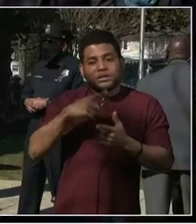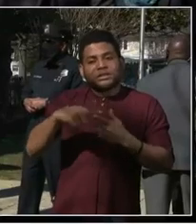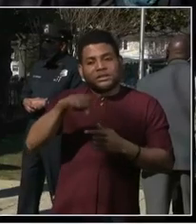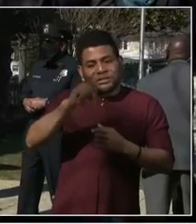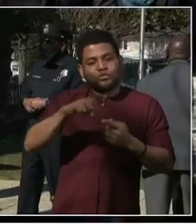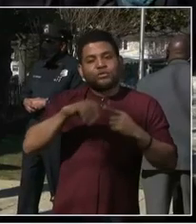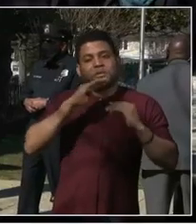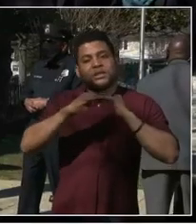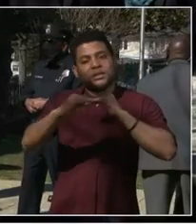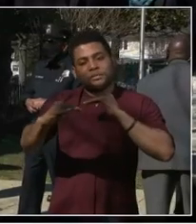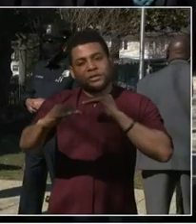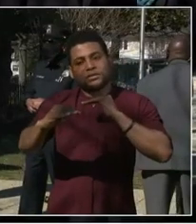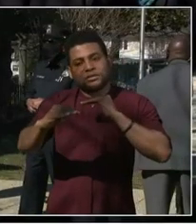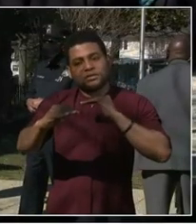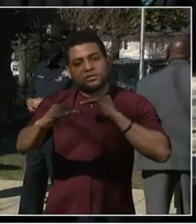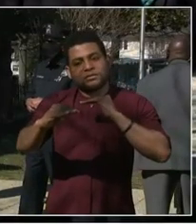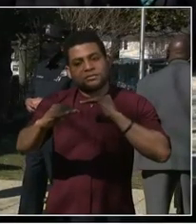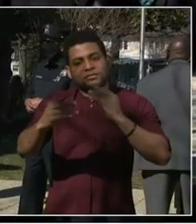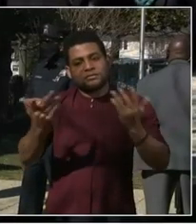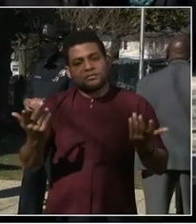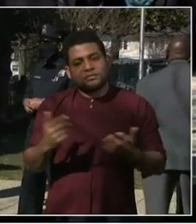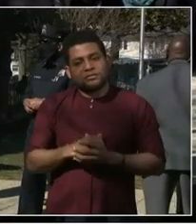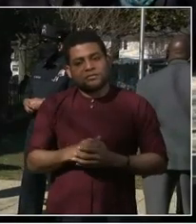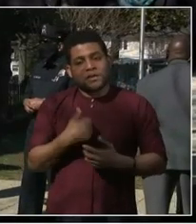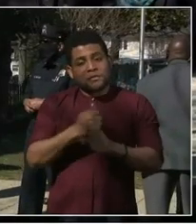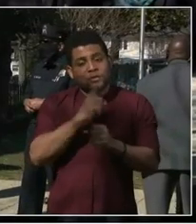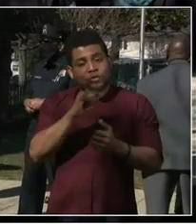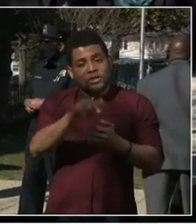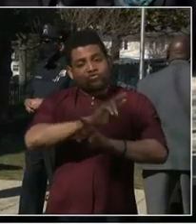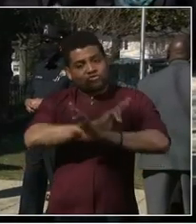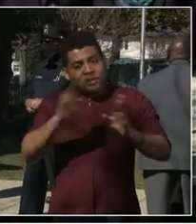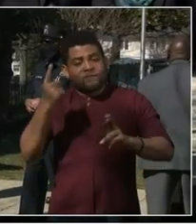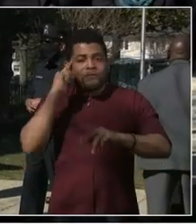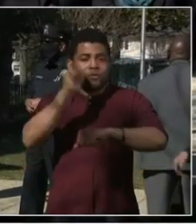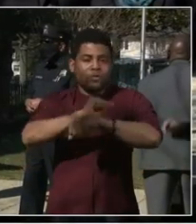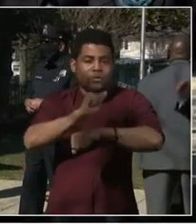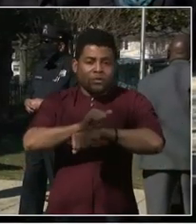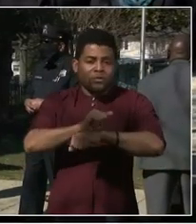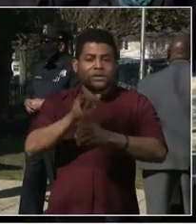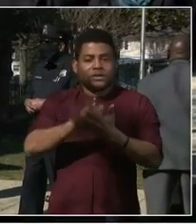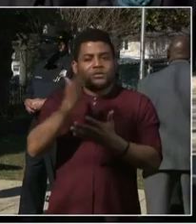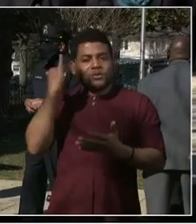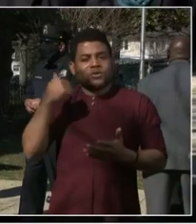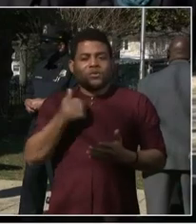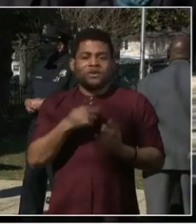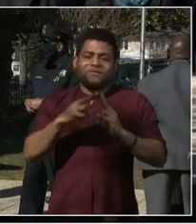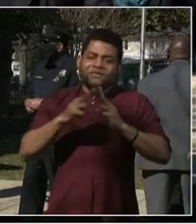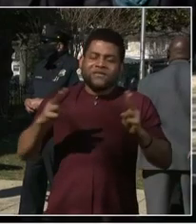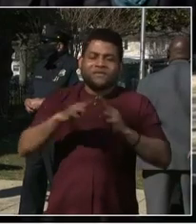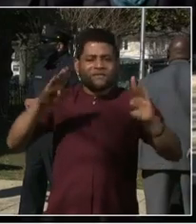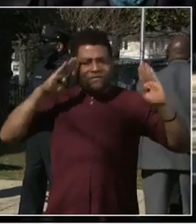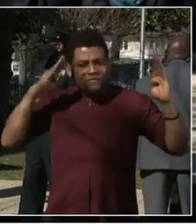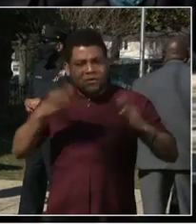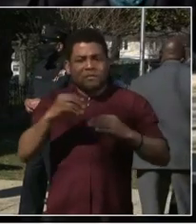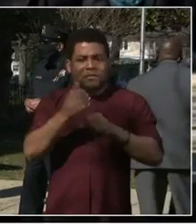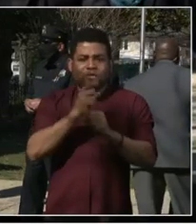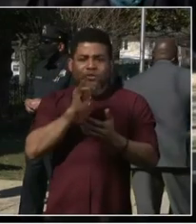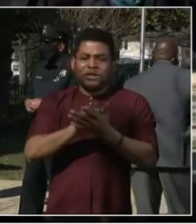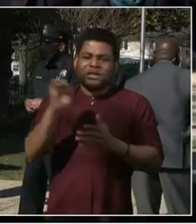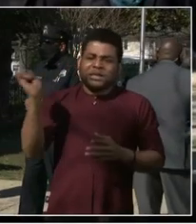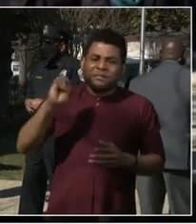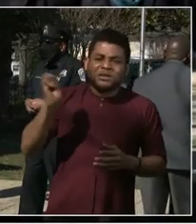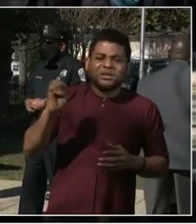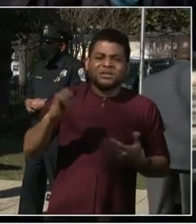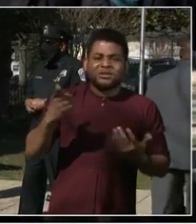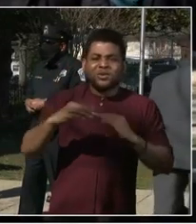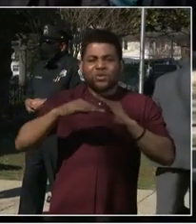stabilization in order that they are ready for work. And that is why we're very focused on making sure that our emergency low barrier